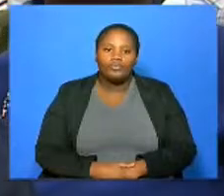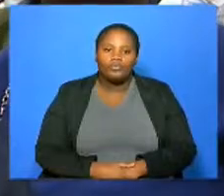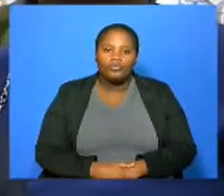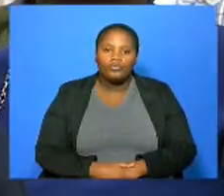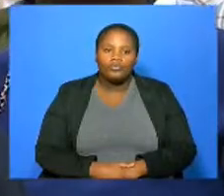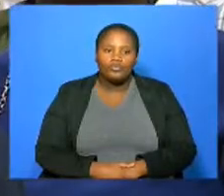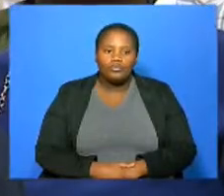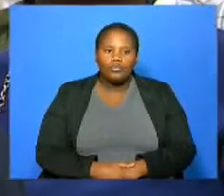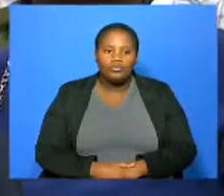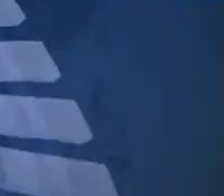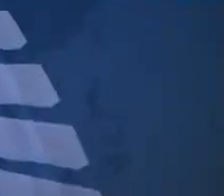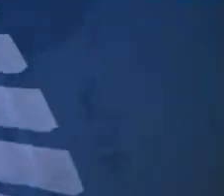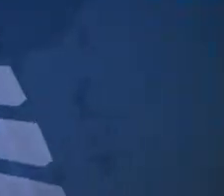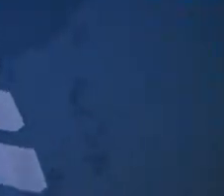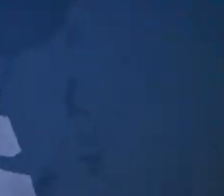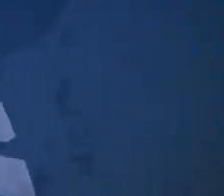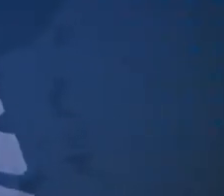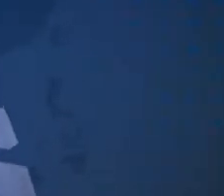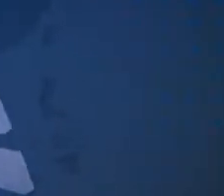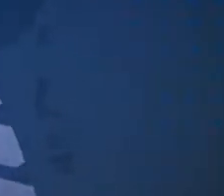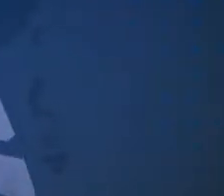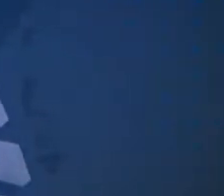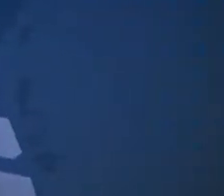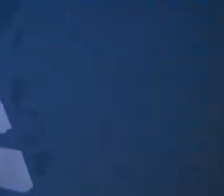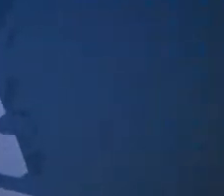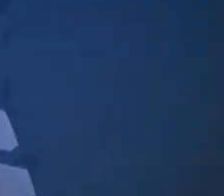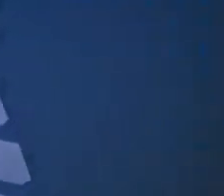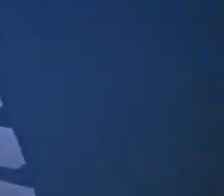News, Gaborone.